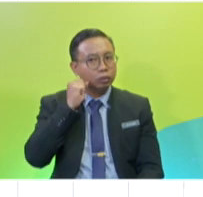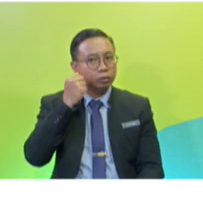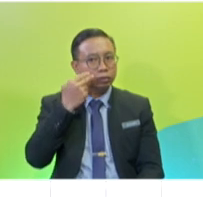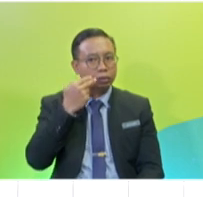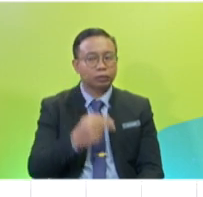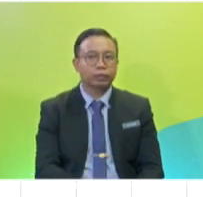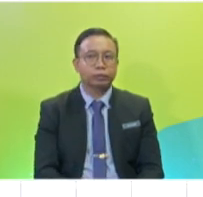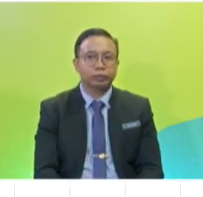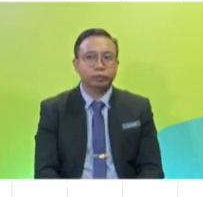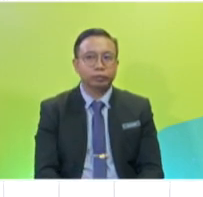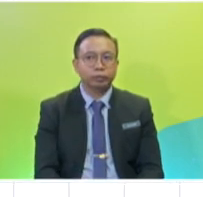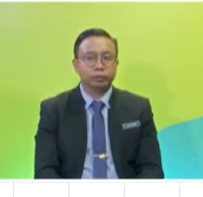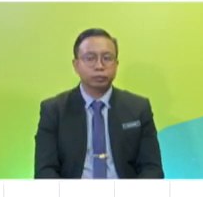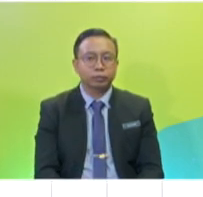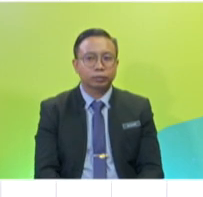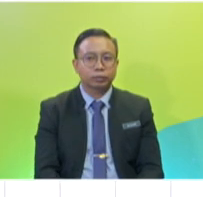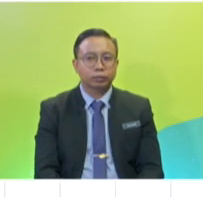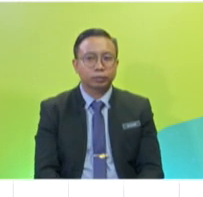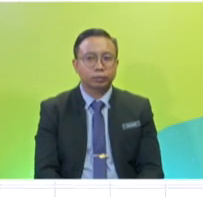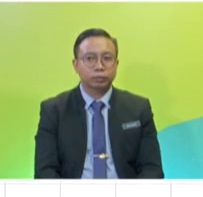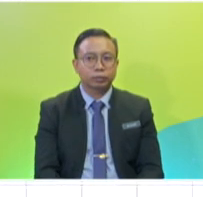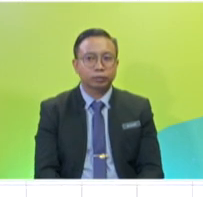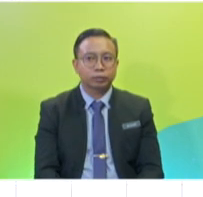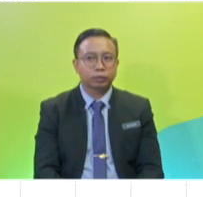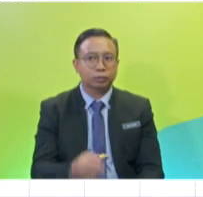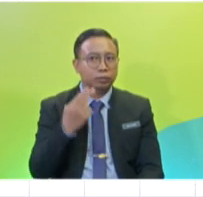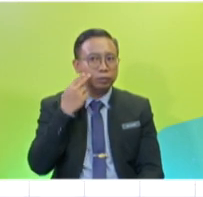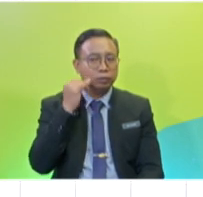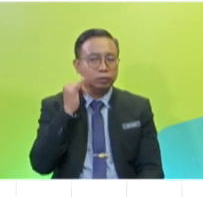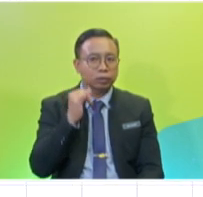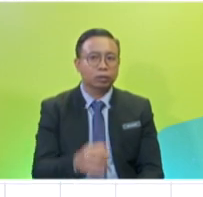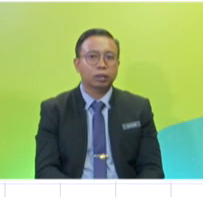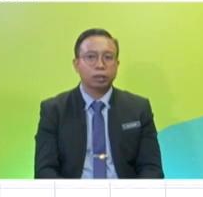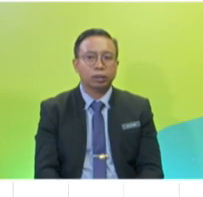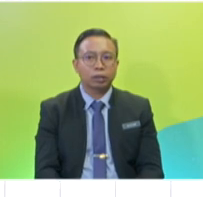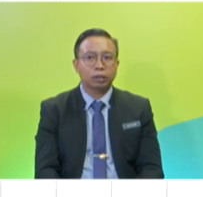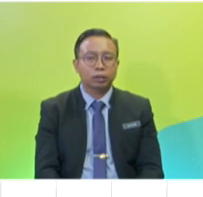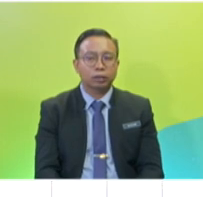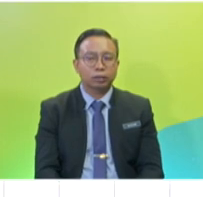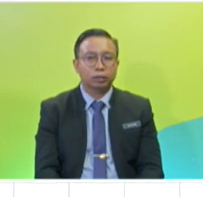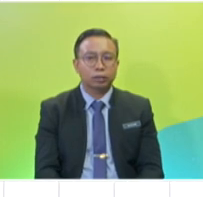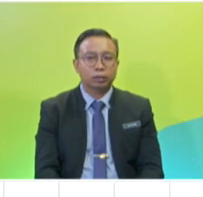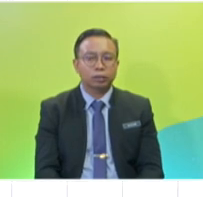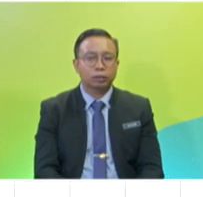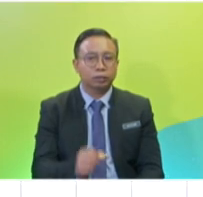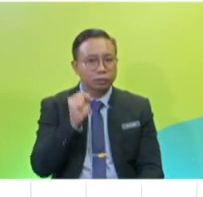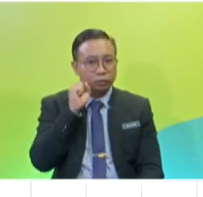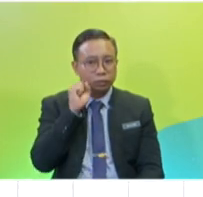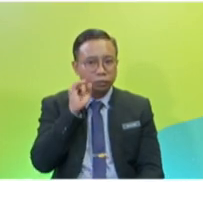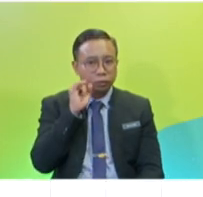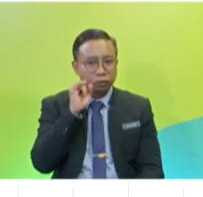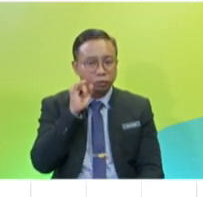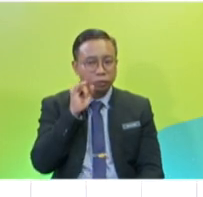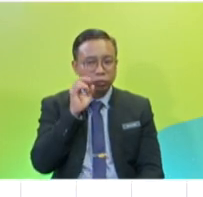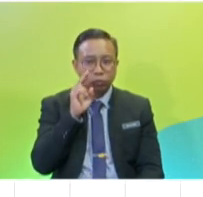to address you, Shuhada? Hi, madam. Hi, Miss Shafika. You can call me Shu. Shu. All right. Shida